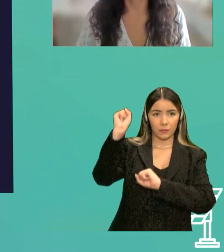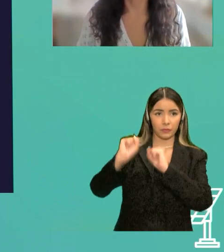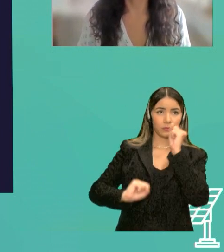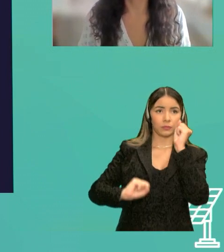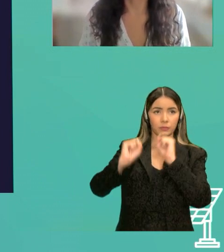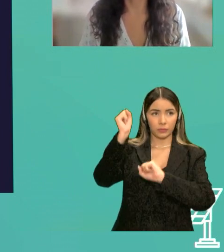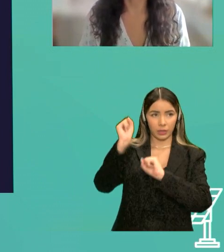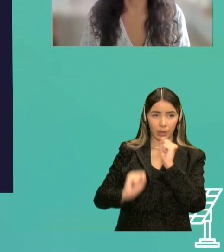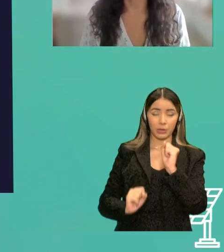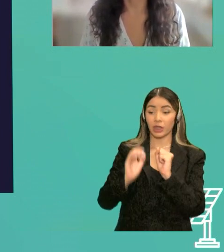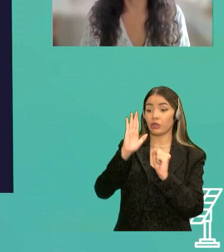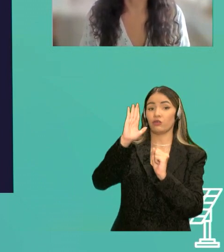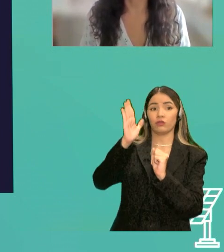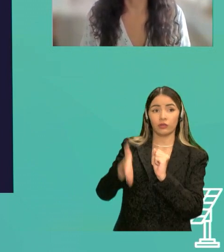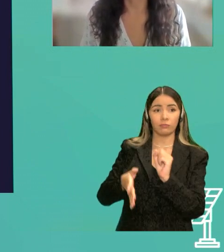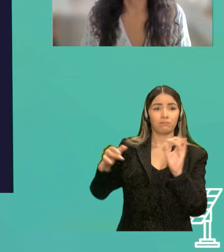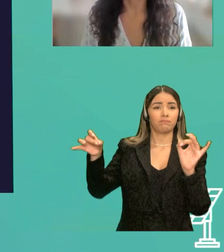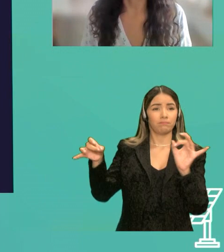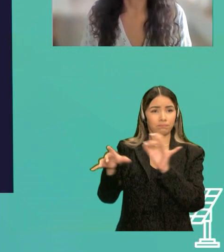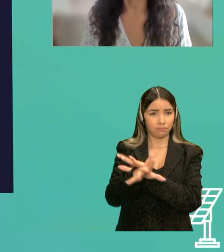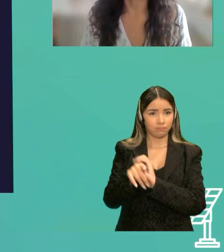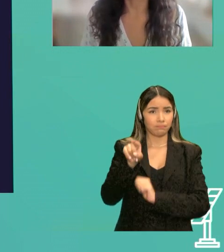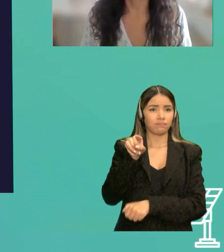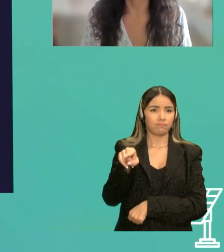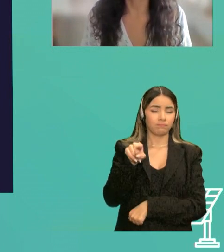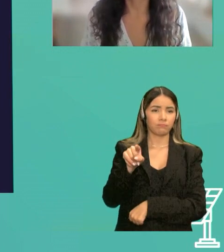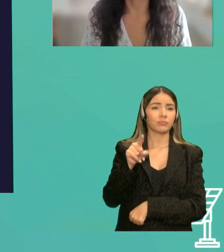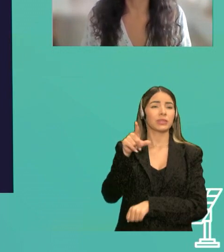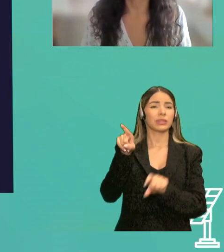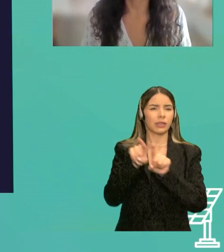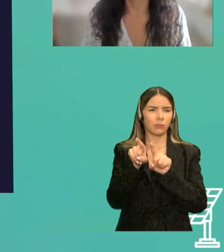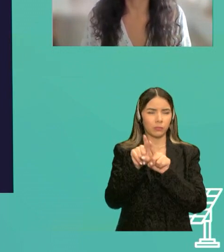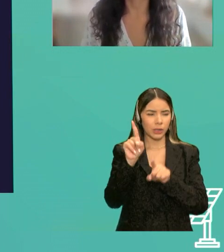have projects of reference with Silyzer